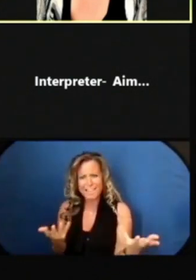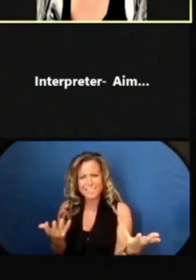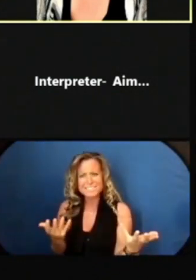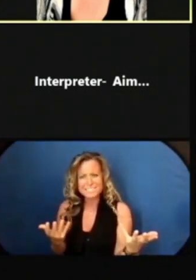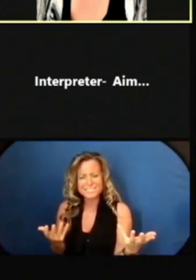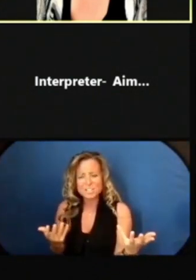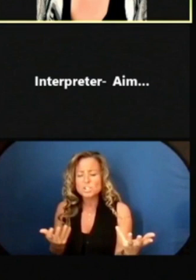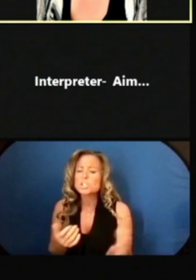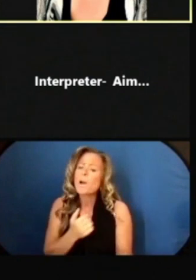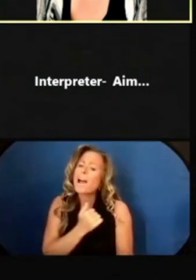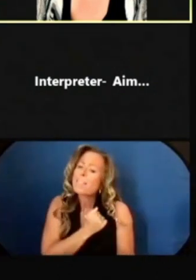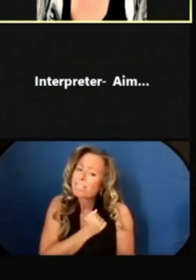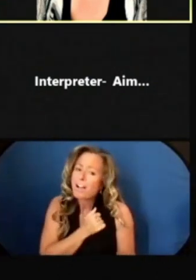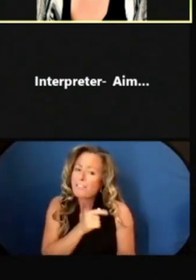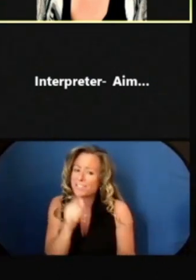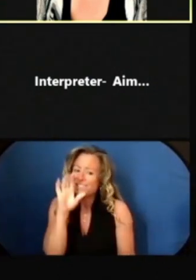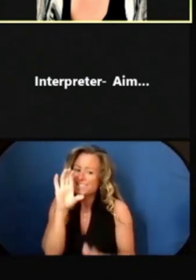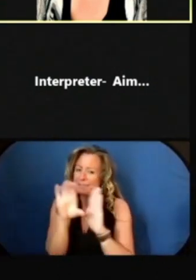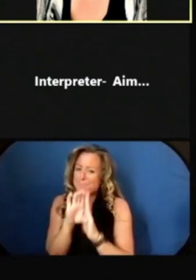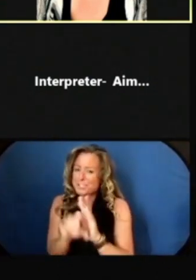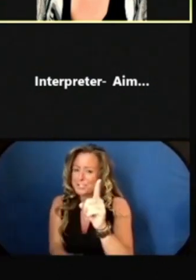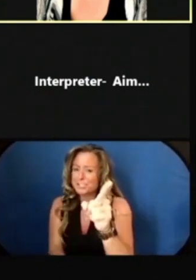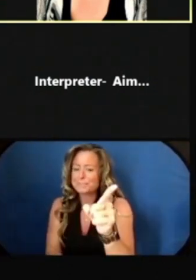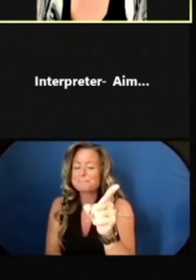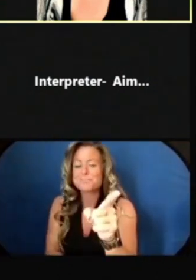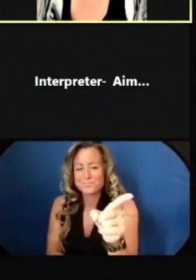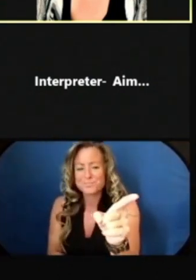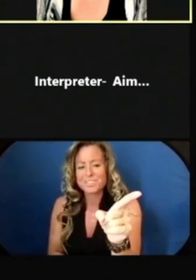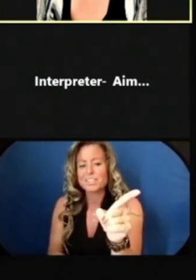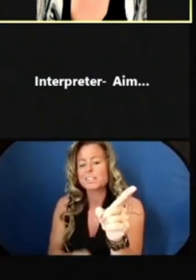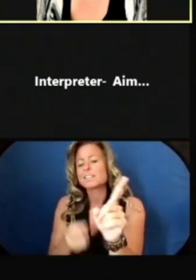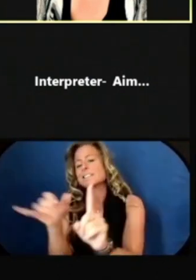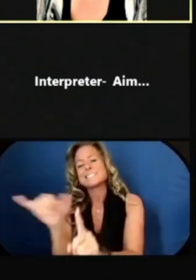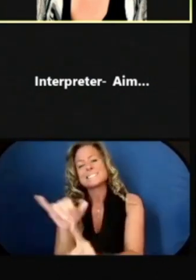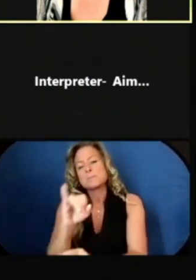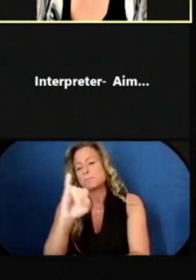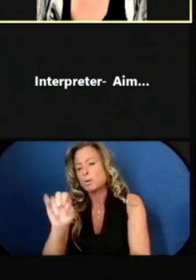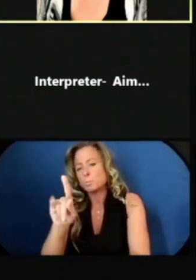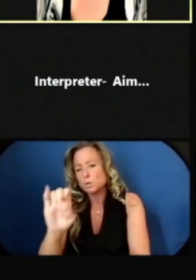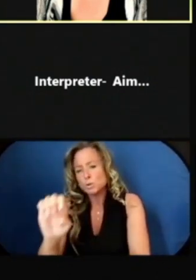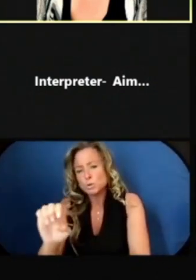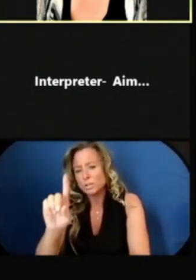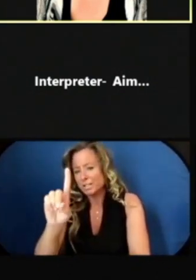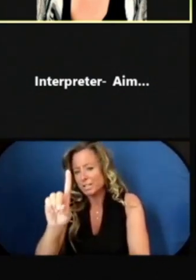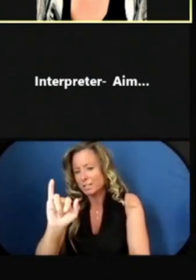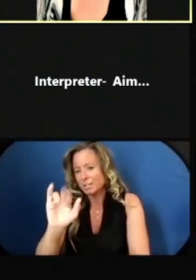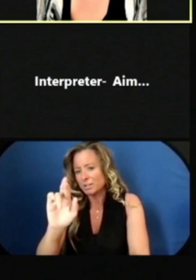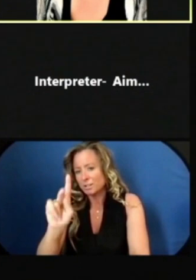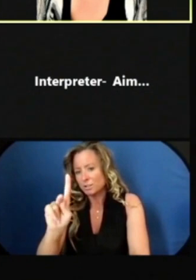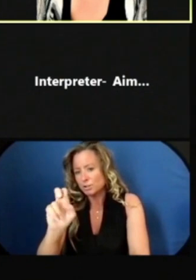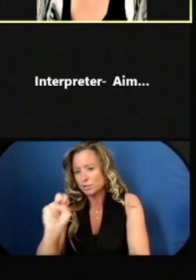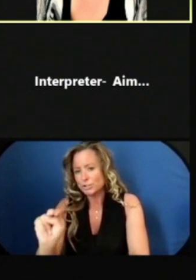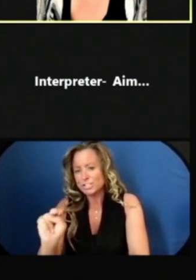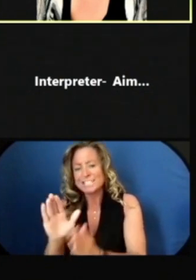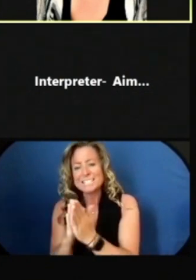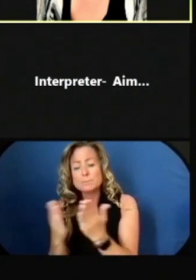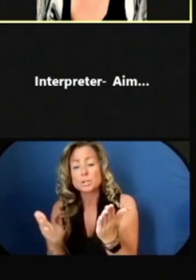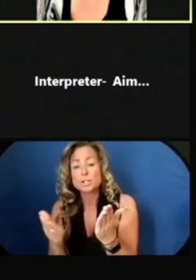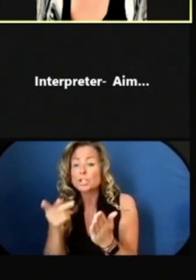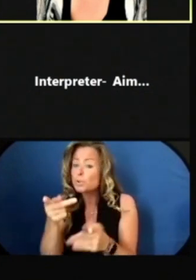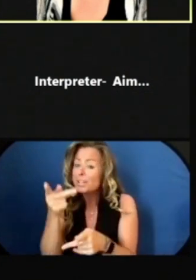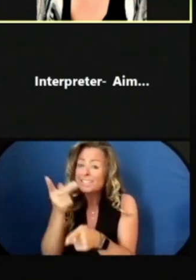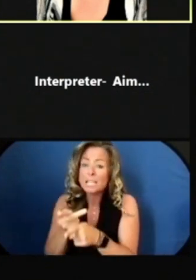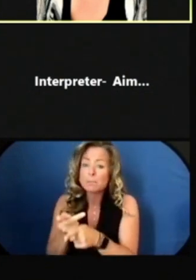image. This is also from Julie Dirksen's book, and basically it illustrates that you can keep